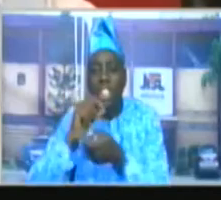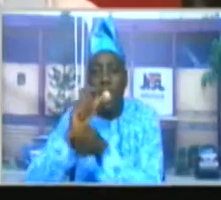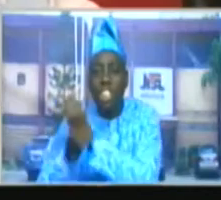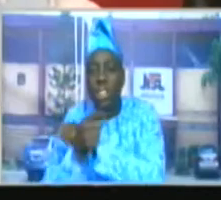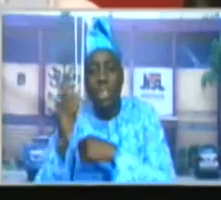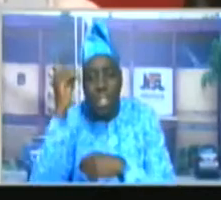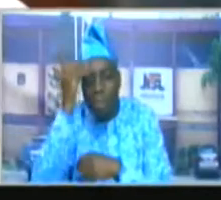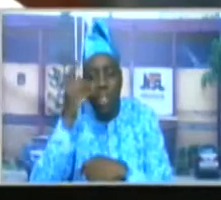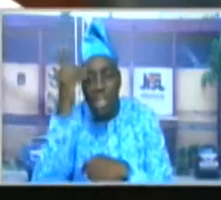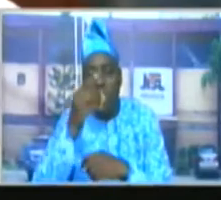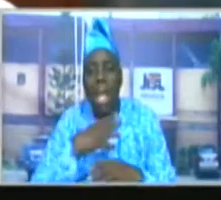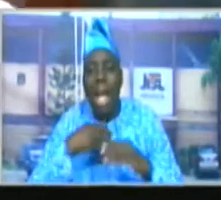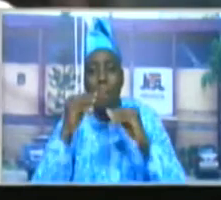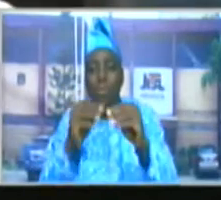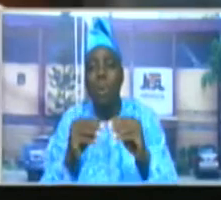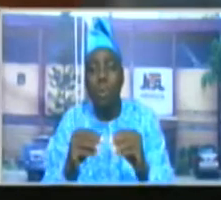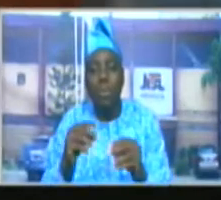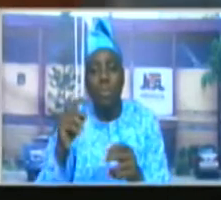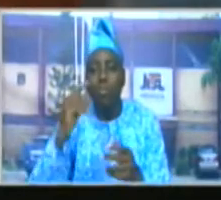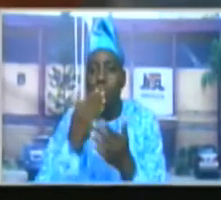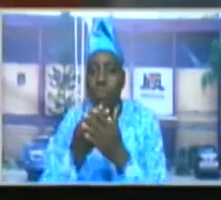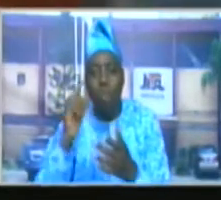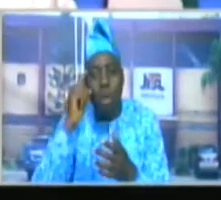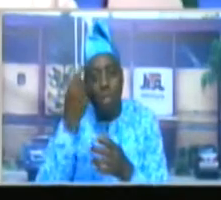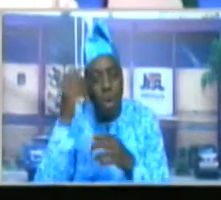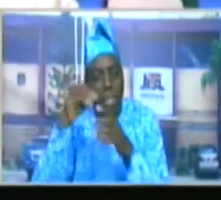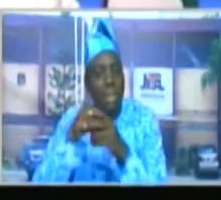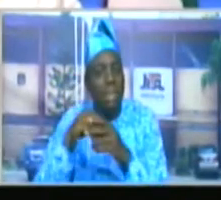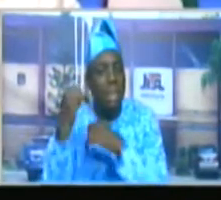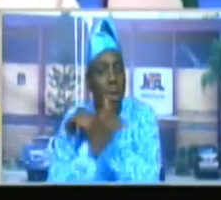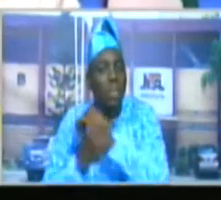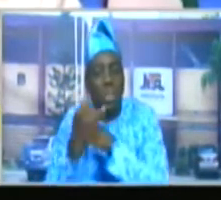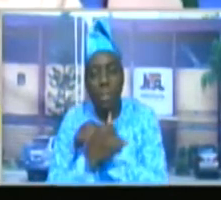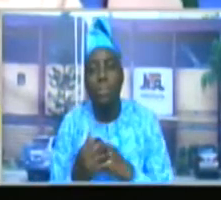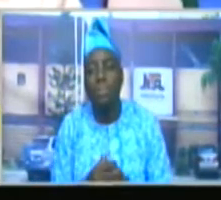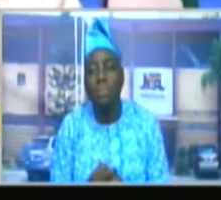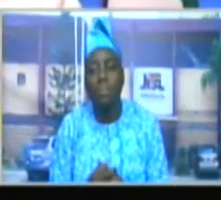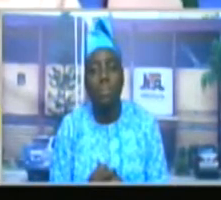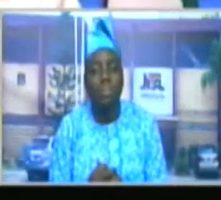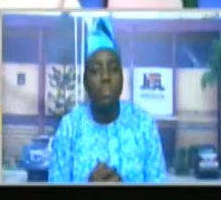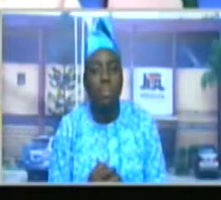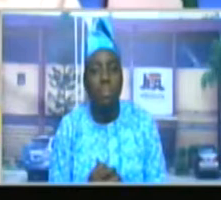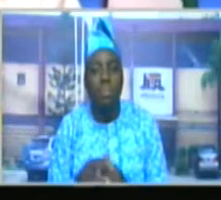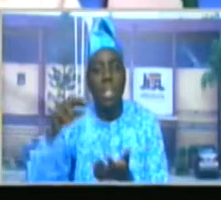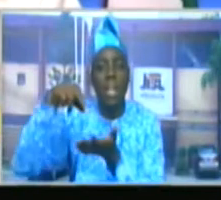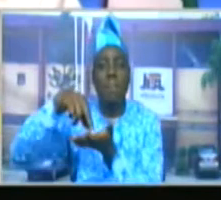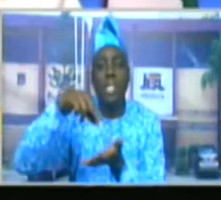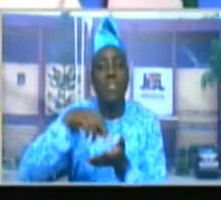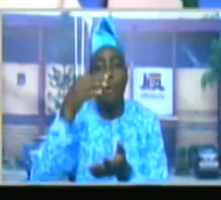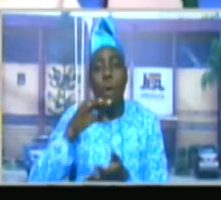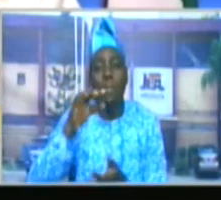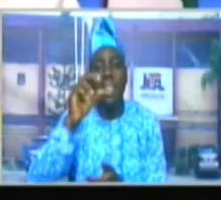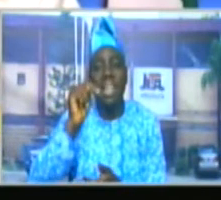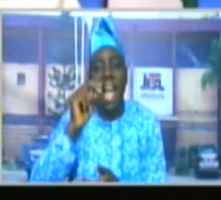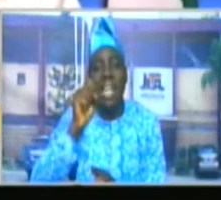and pushing forward the frontiers of good governance in the country. The proximity of Nasarawa State to